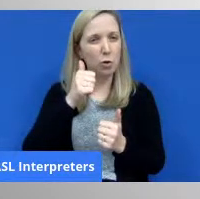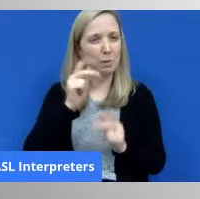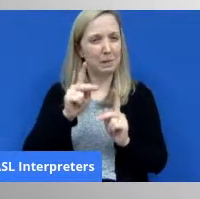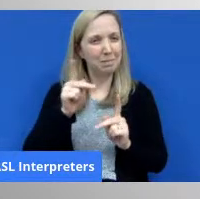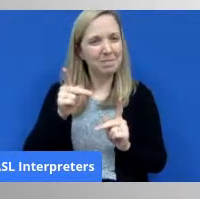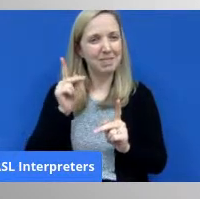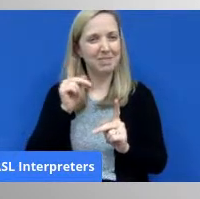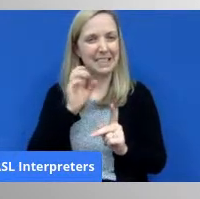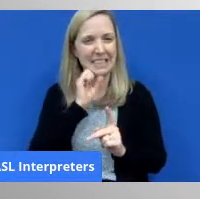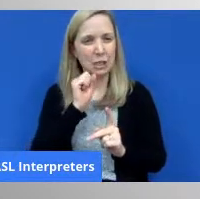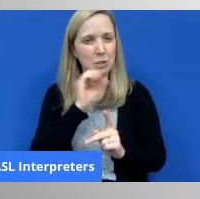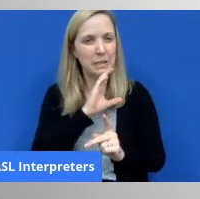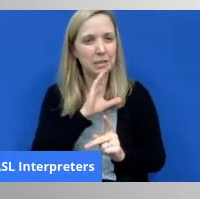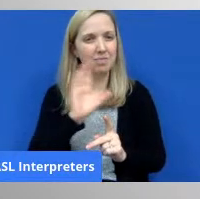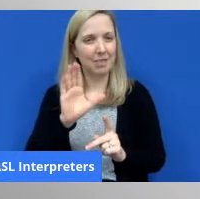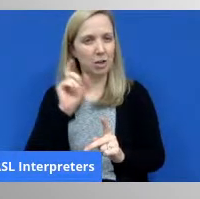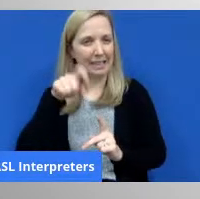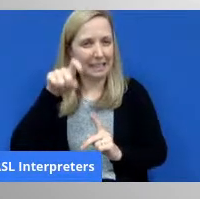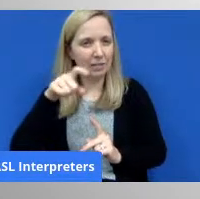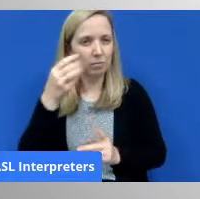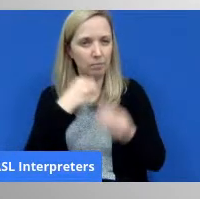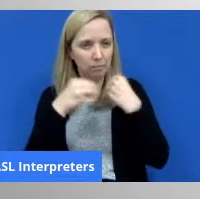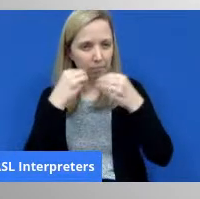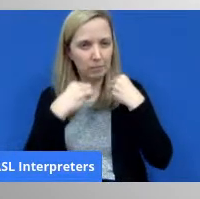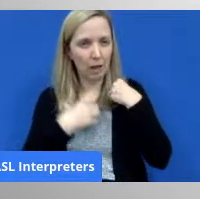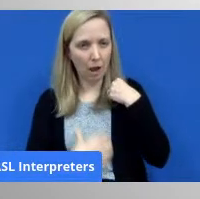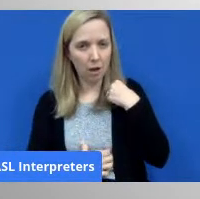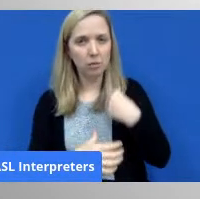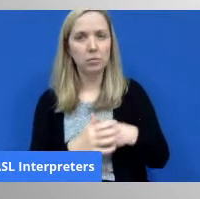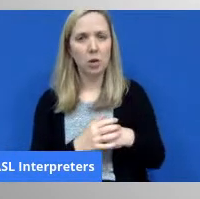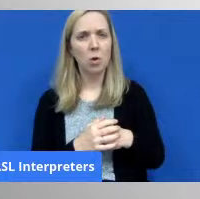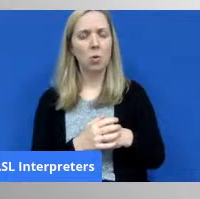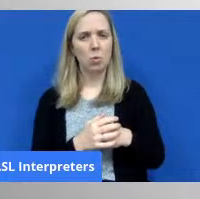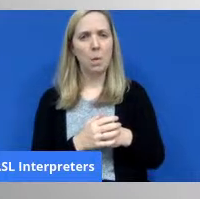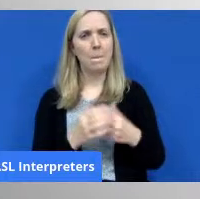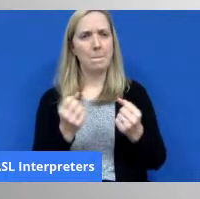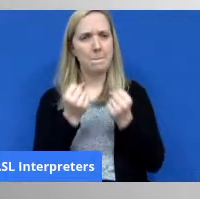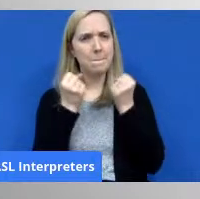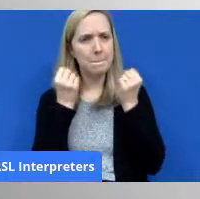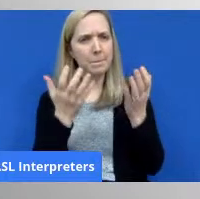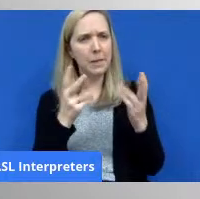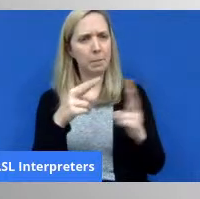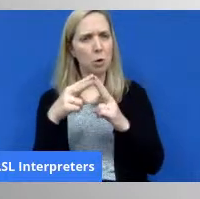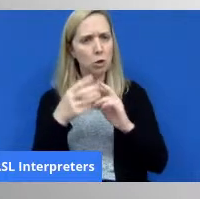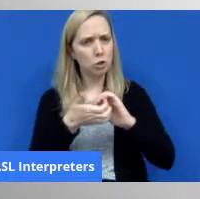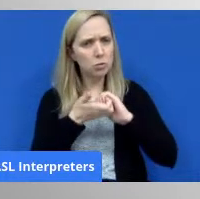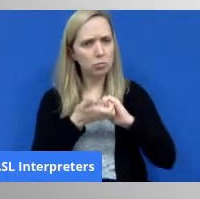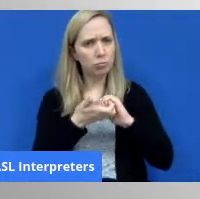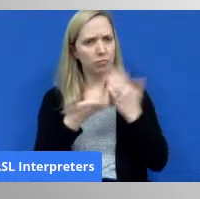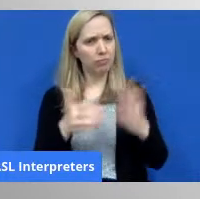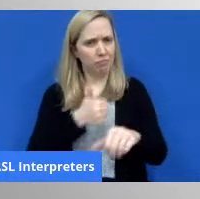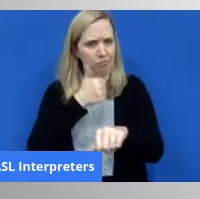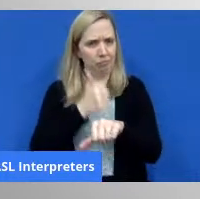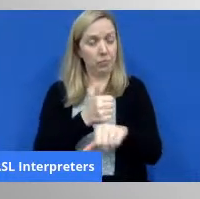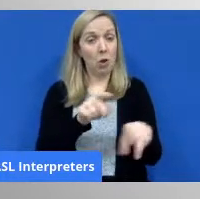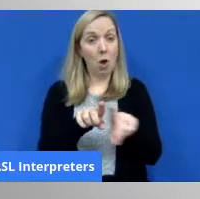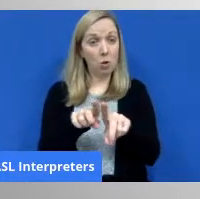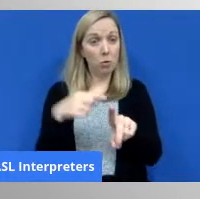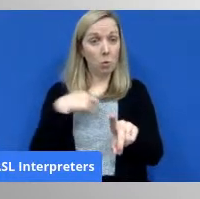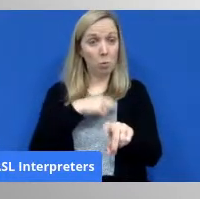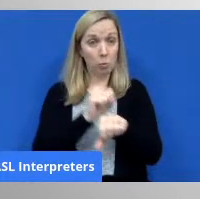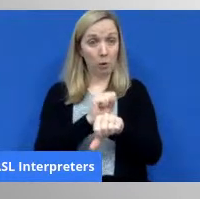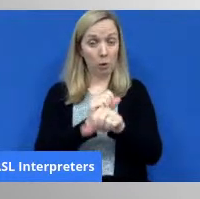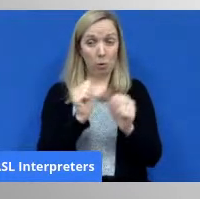hunger program that's run by our students. And so we have many of these partnerships and programs, but we also work with faculty all